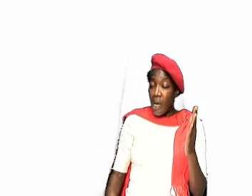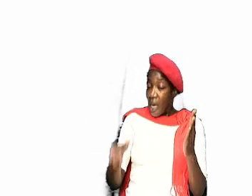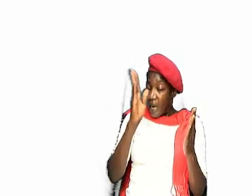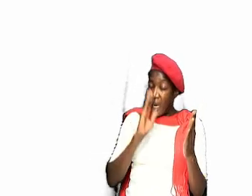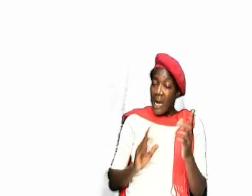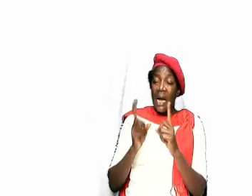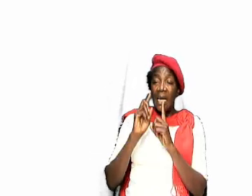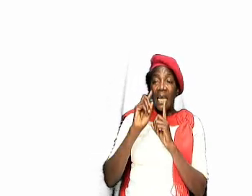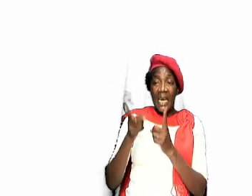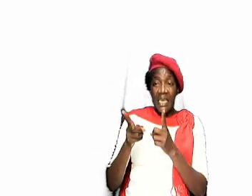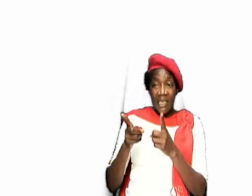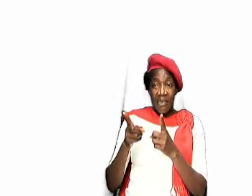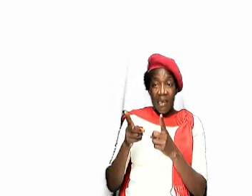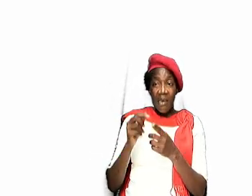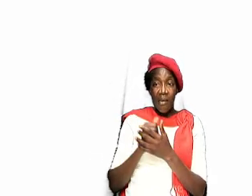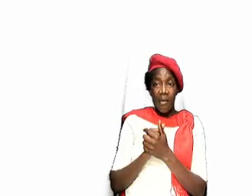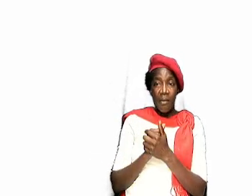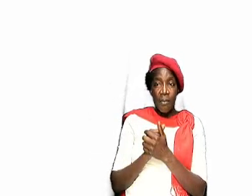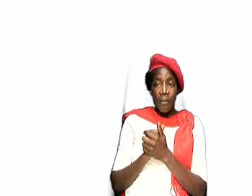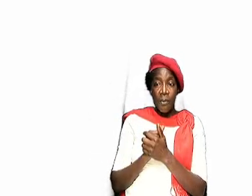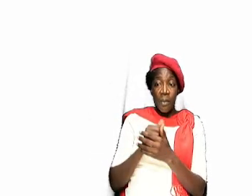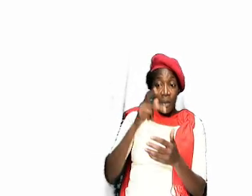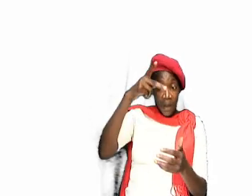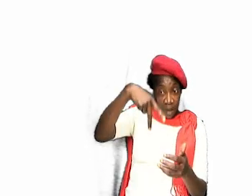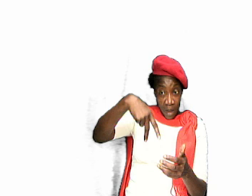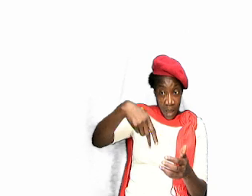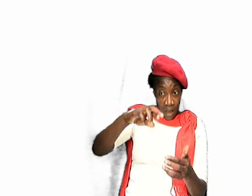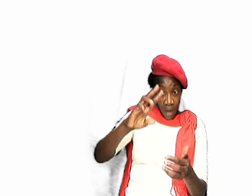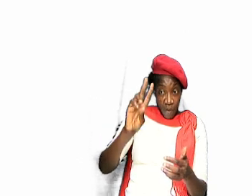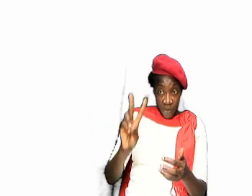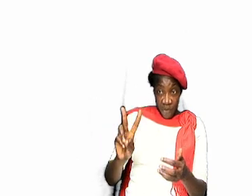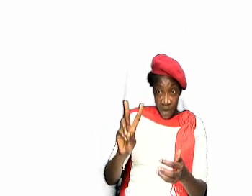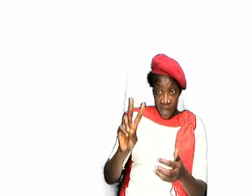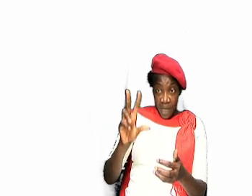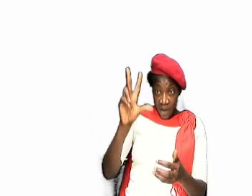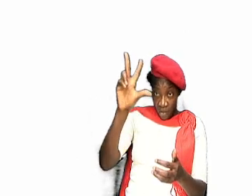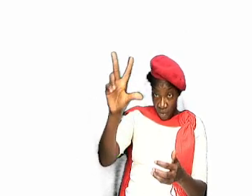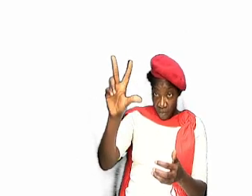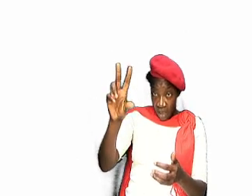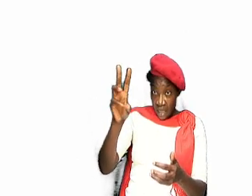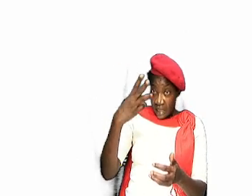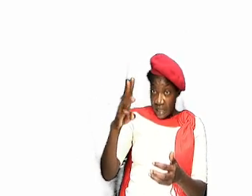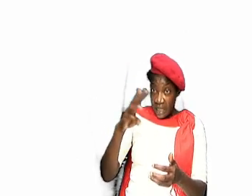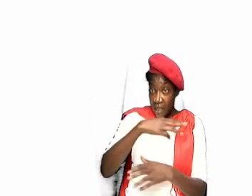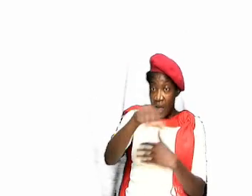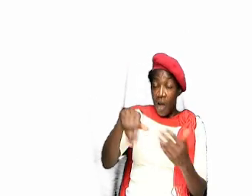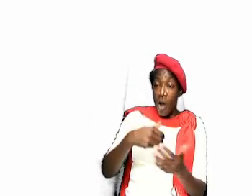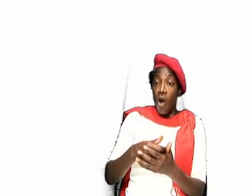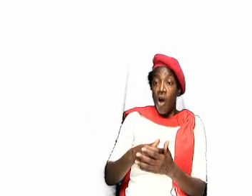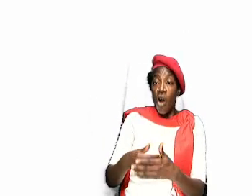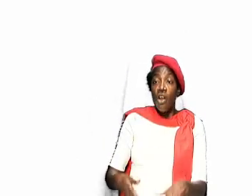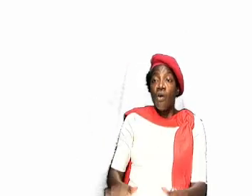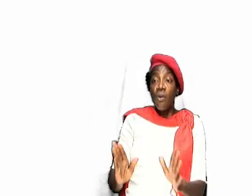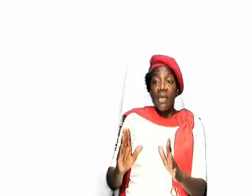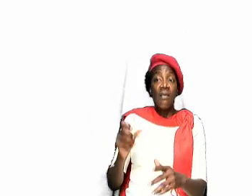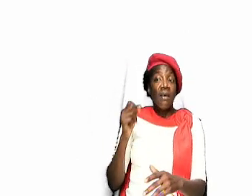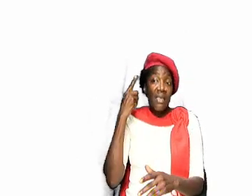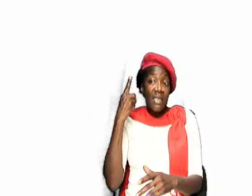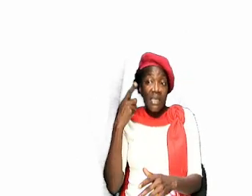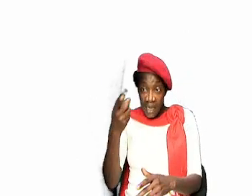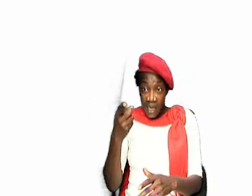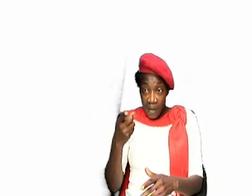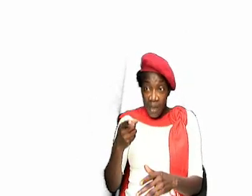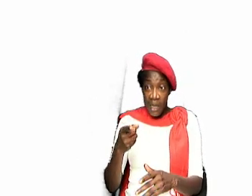Proverbs 3 verse 6, it says, in all your ways acknowledge him, and he shall direct your